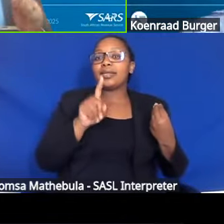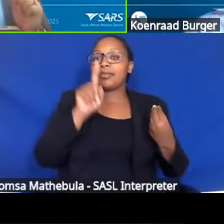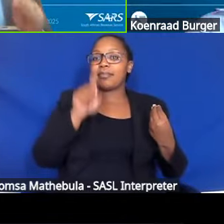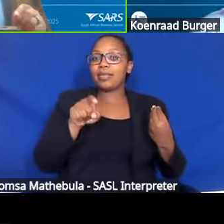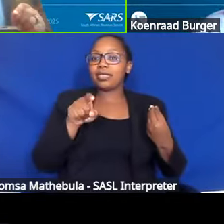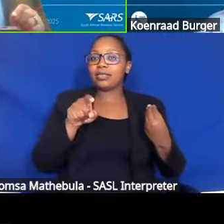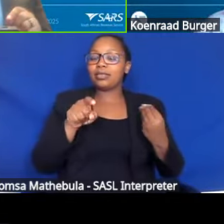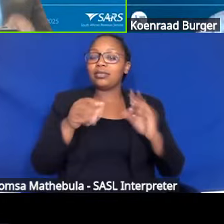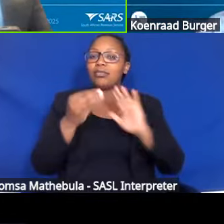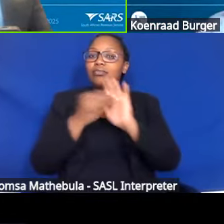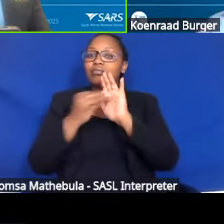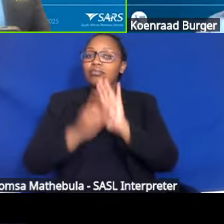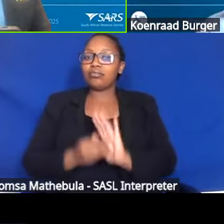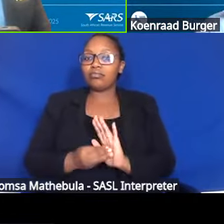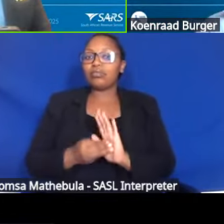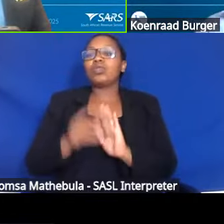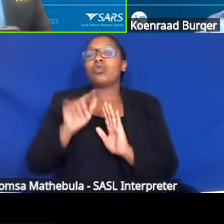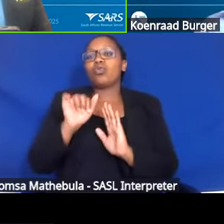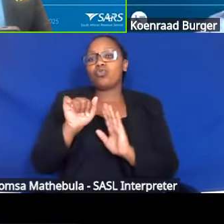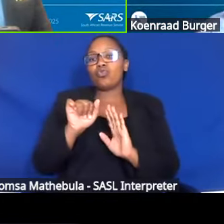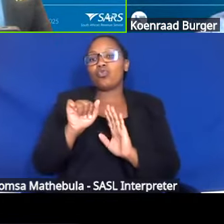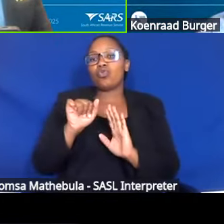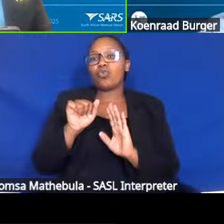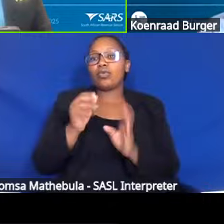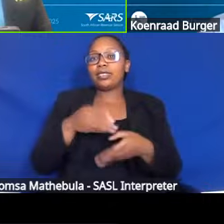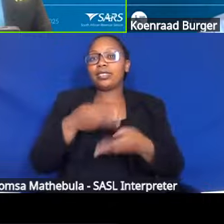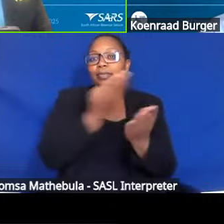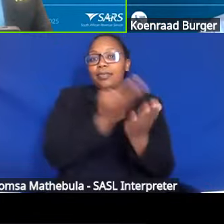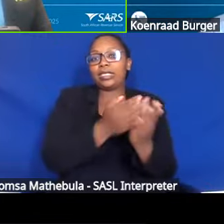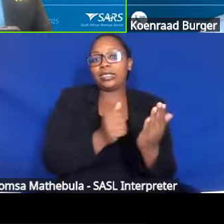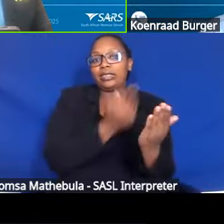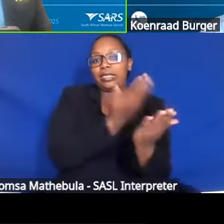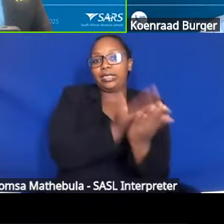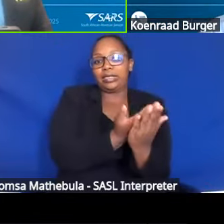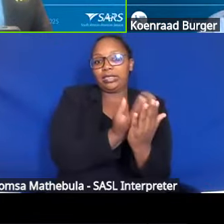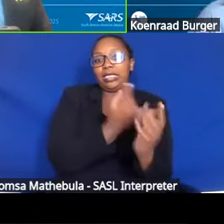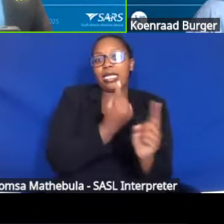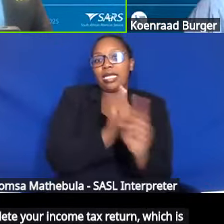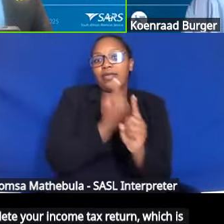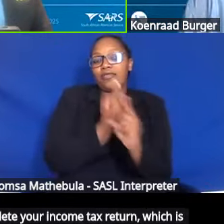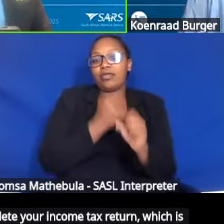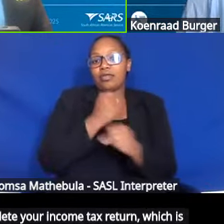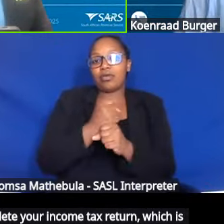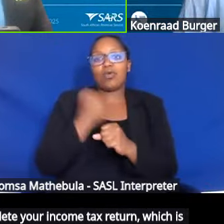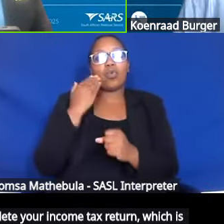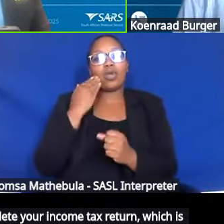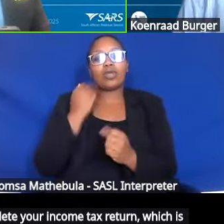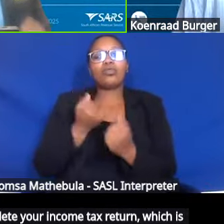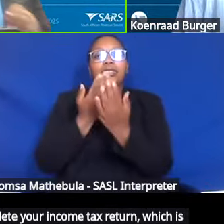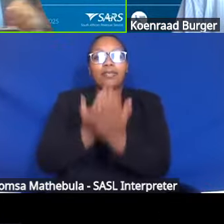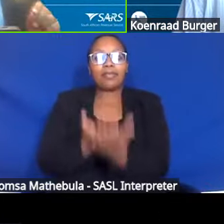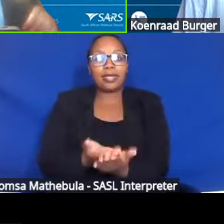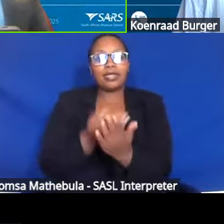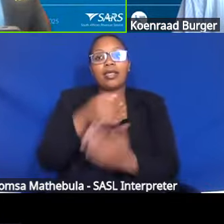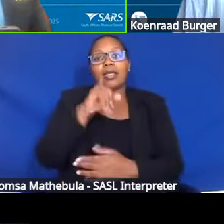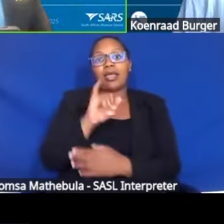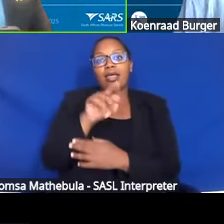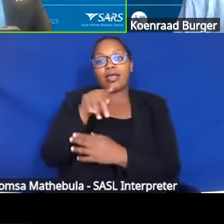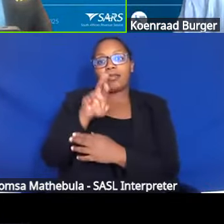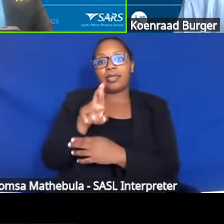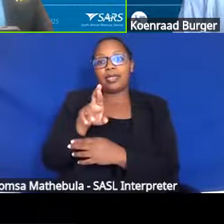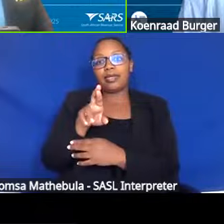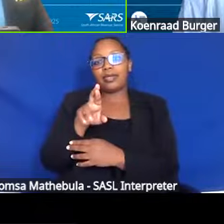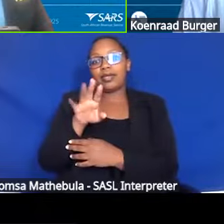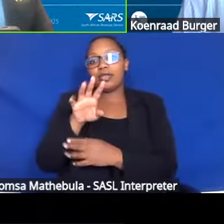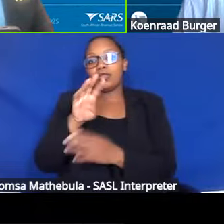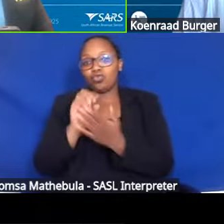return every year when you complete your income tax return, which is the ITR 12. where there is a portion on return where you have